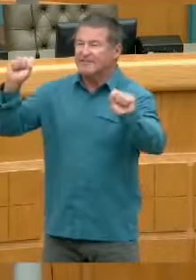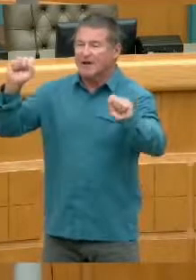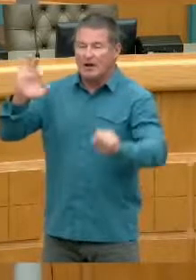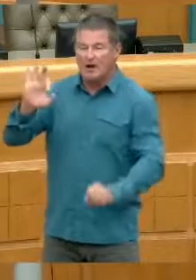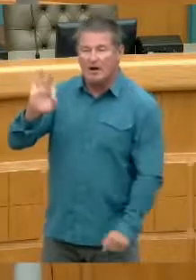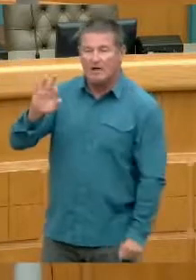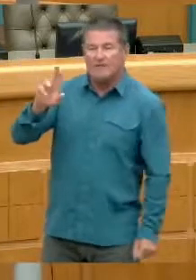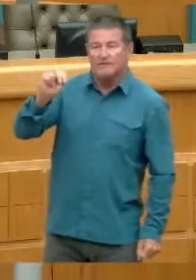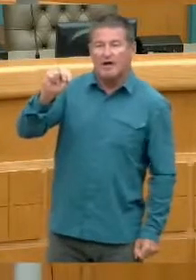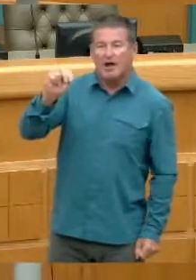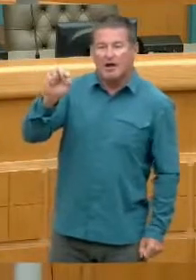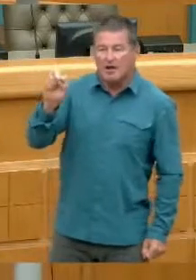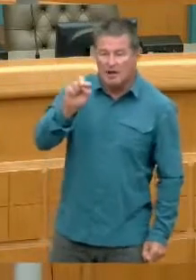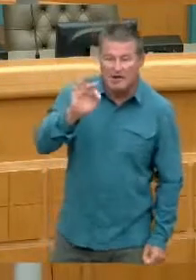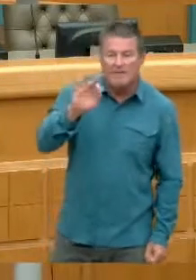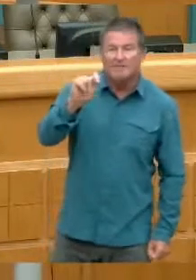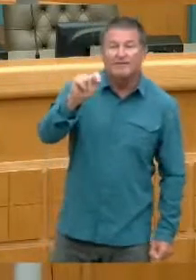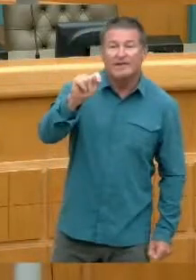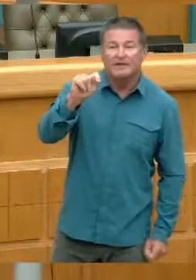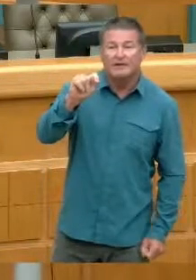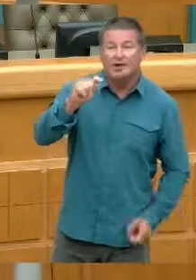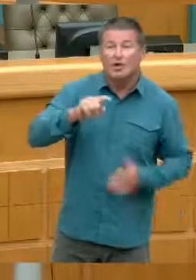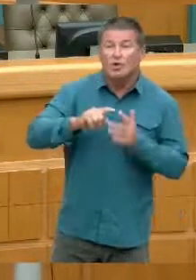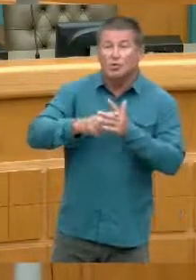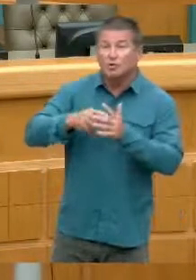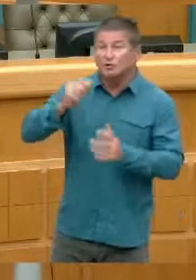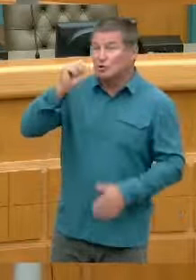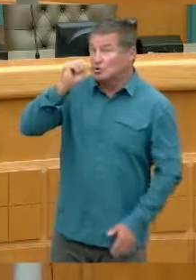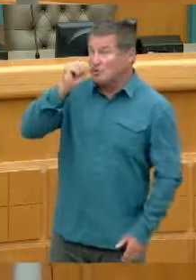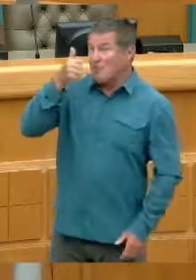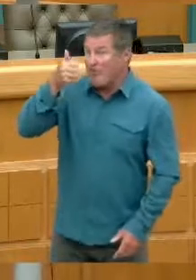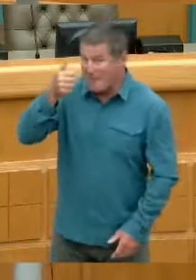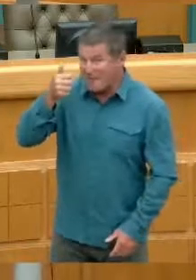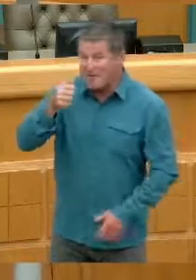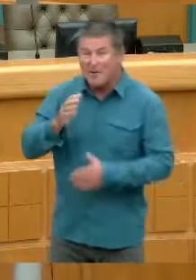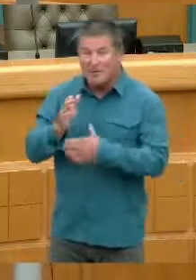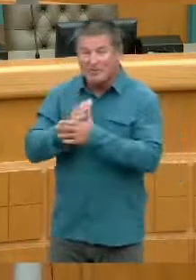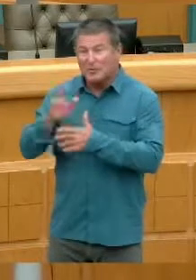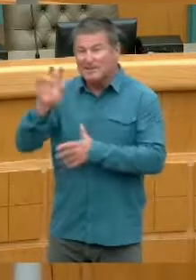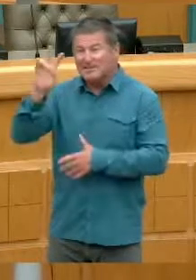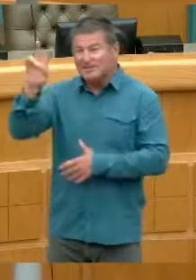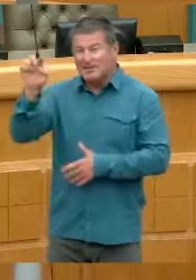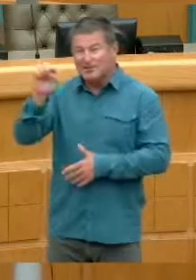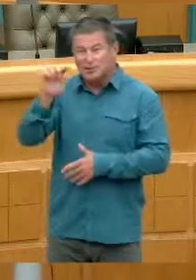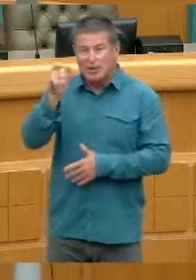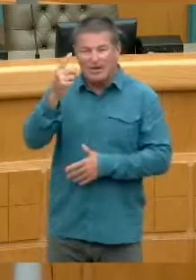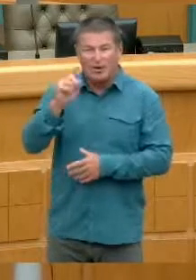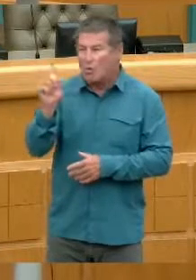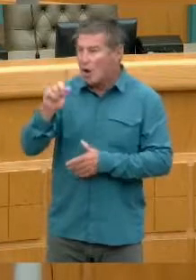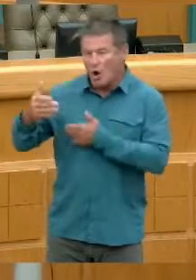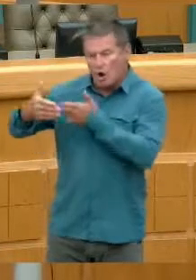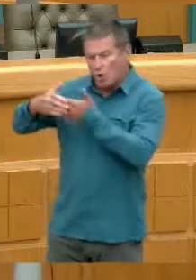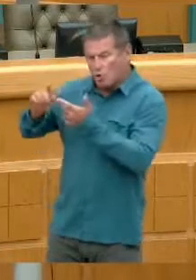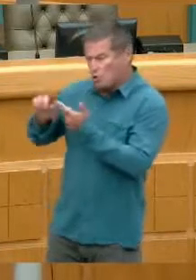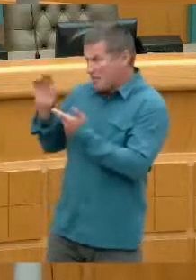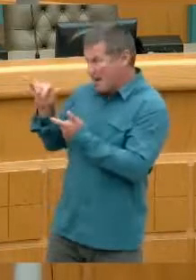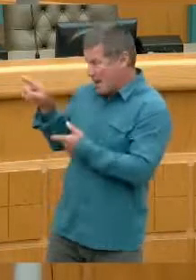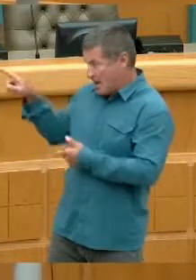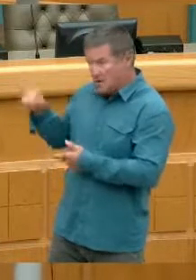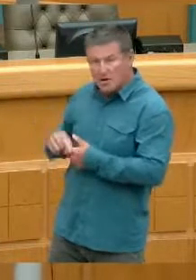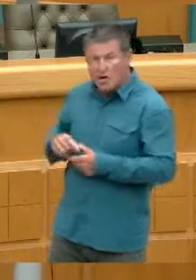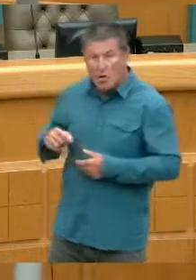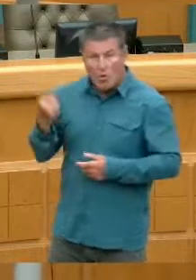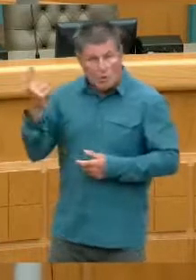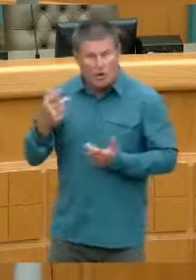That's going to be tomorrow at 7 o'clock, between 7 and 11. And it's in part because of 2 reasons. One, we want to be a healthy community,